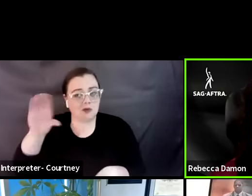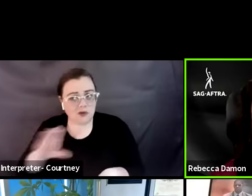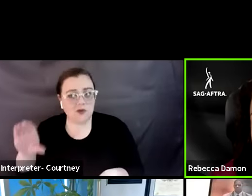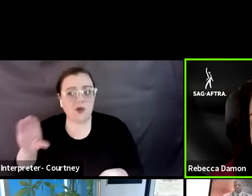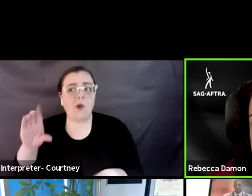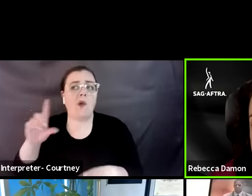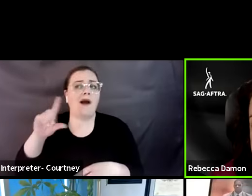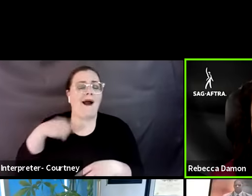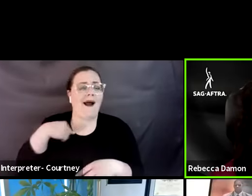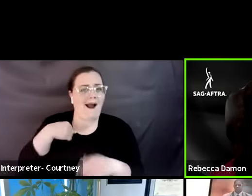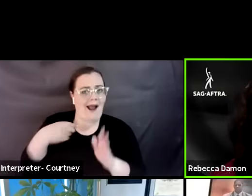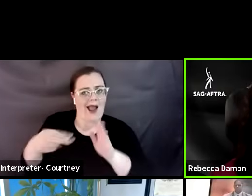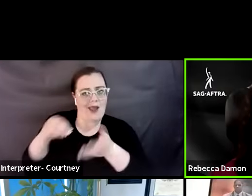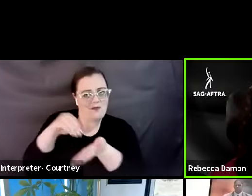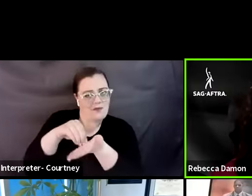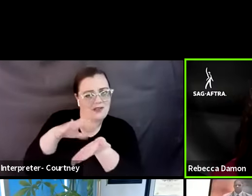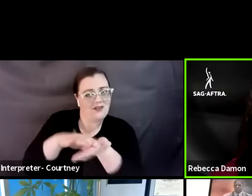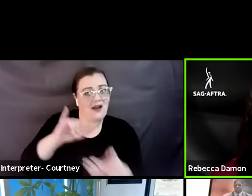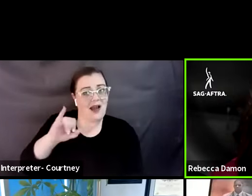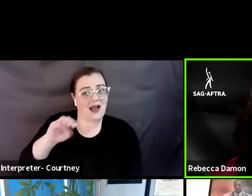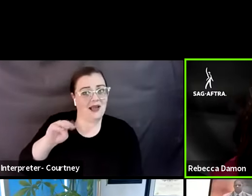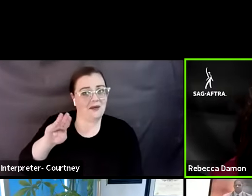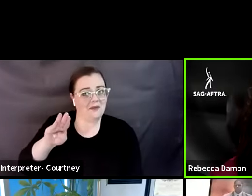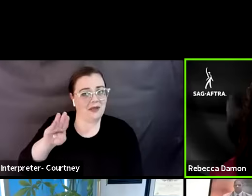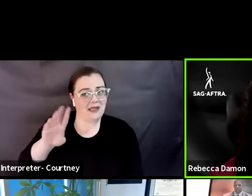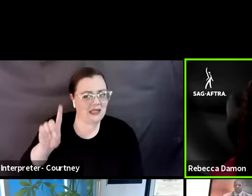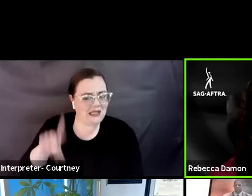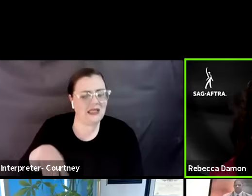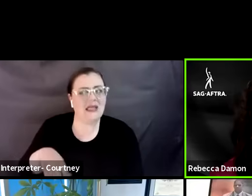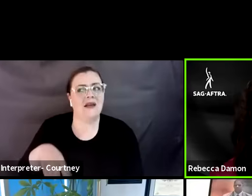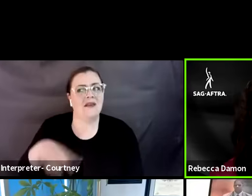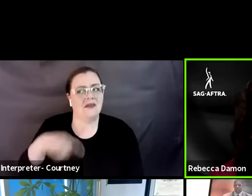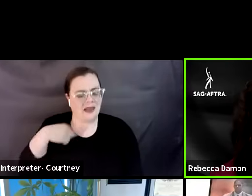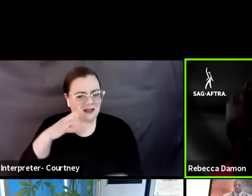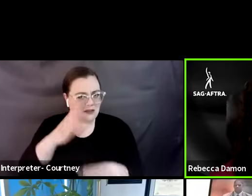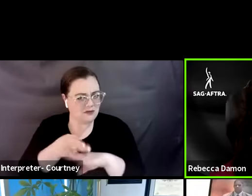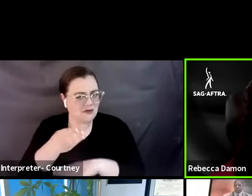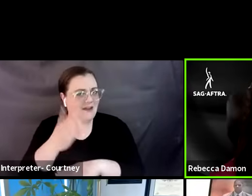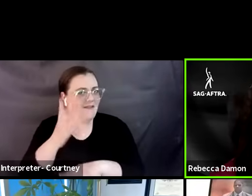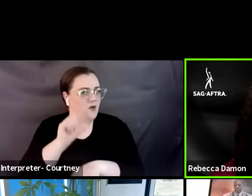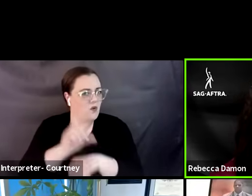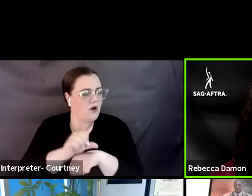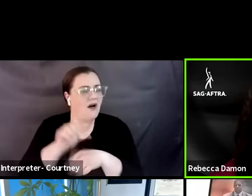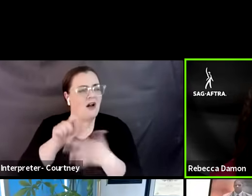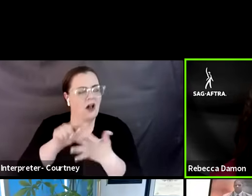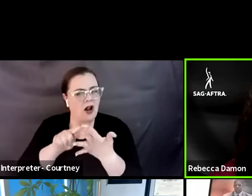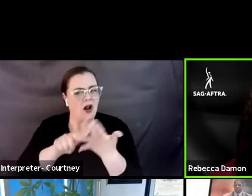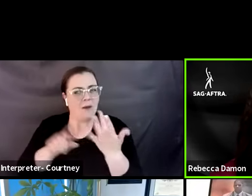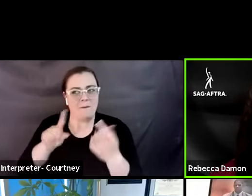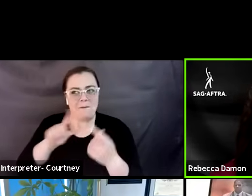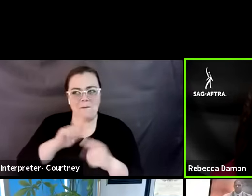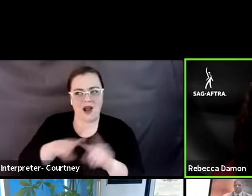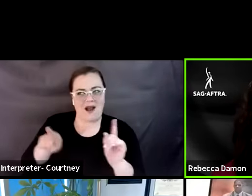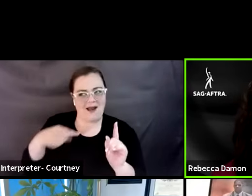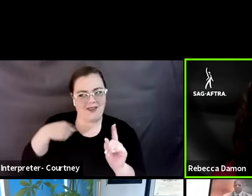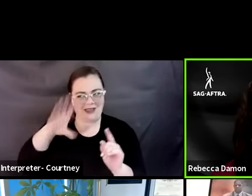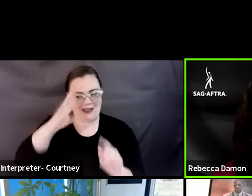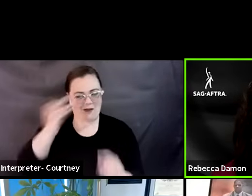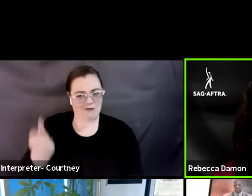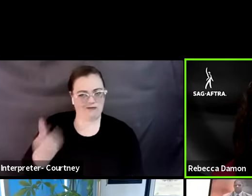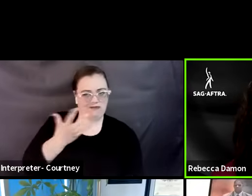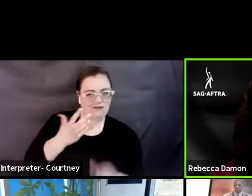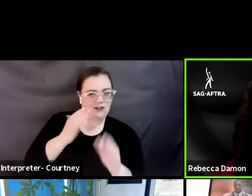They're submitting me to projects, but I haven't actually booked with them yet. But I never actually signed paperwork. I asked for a contract. They sent emails a